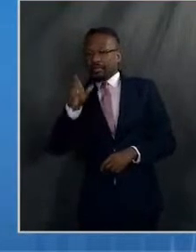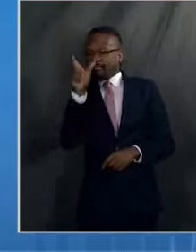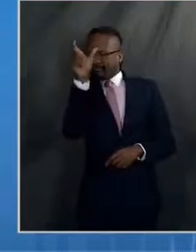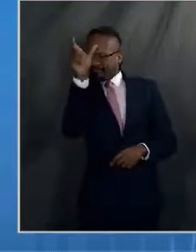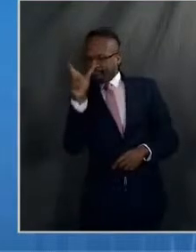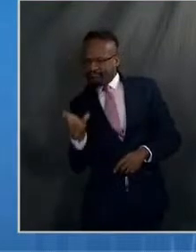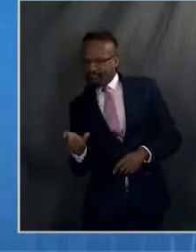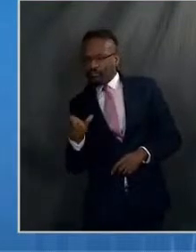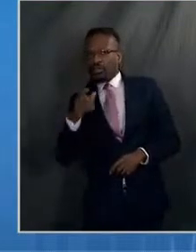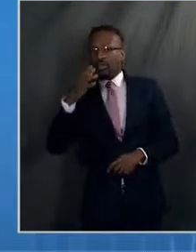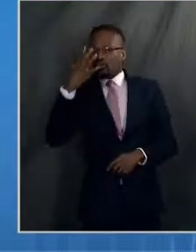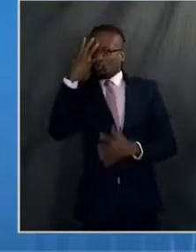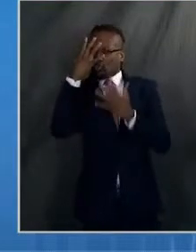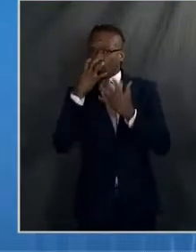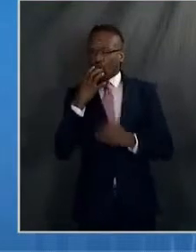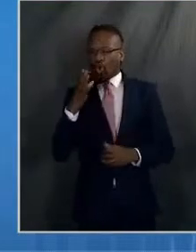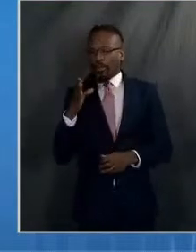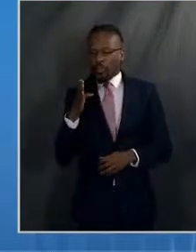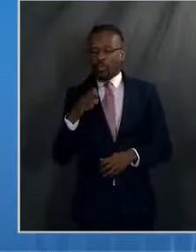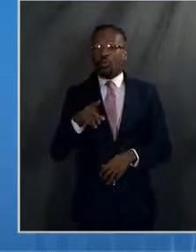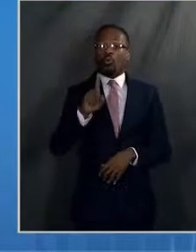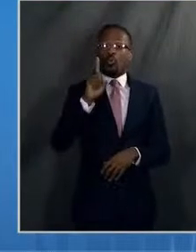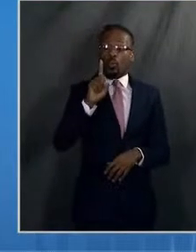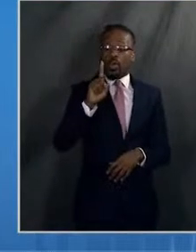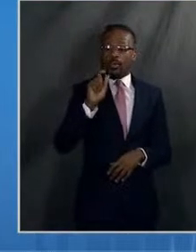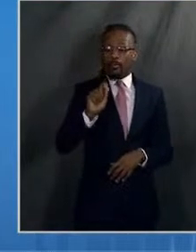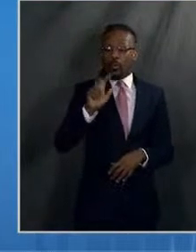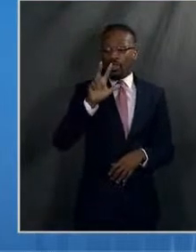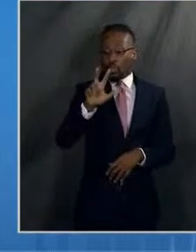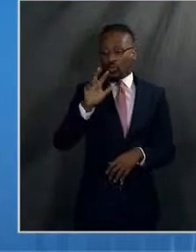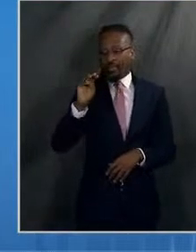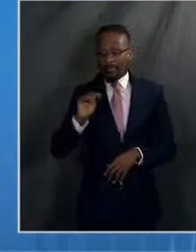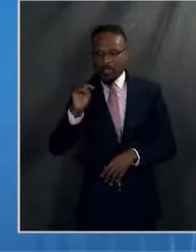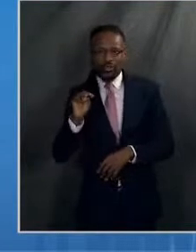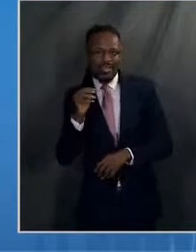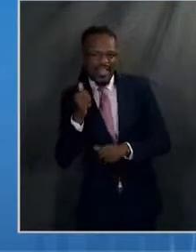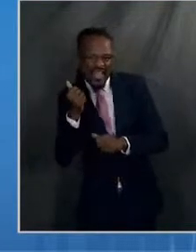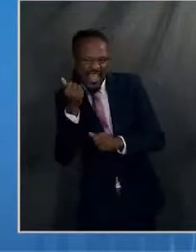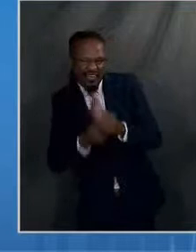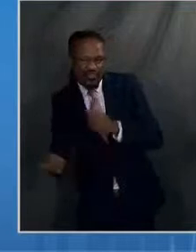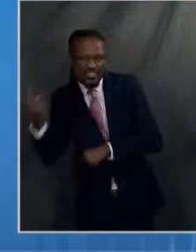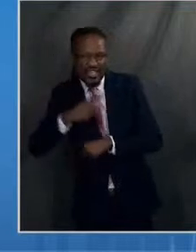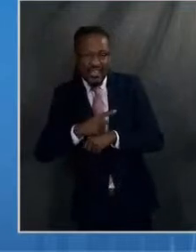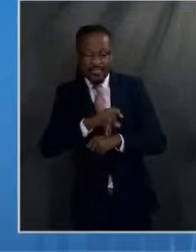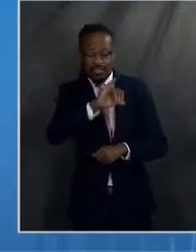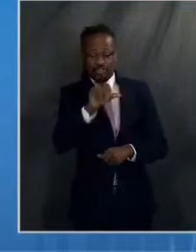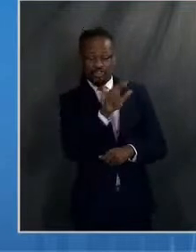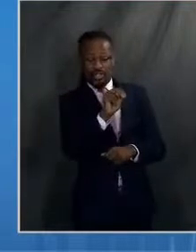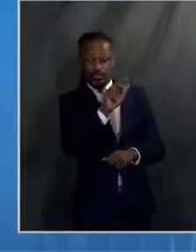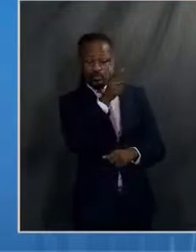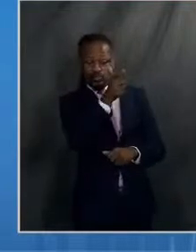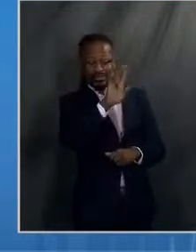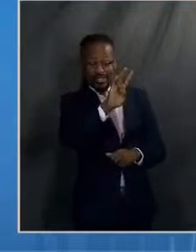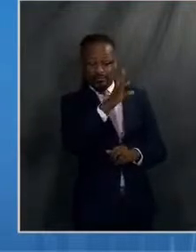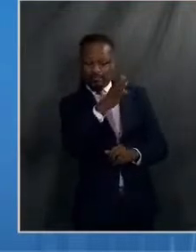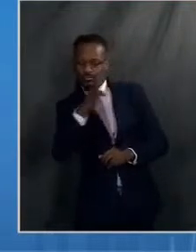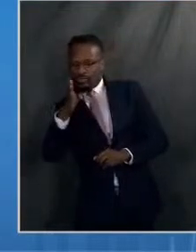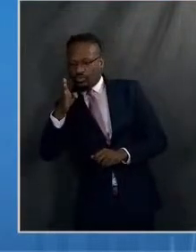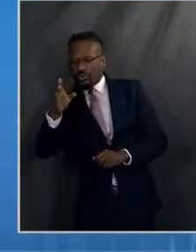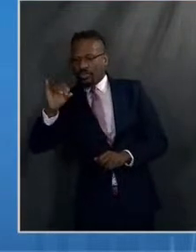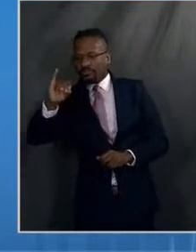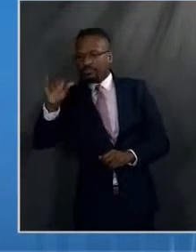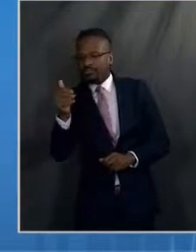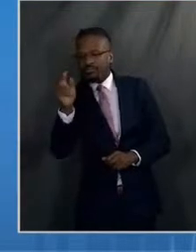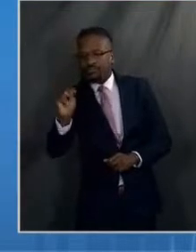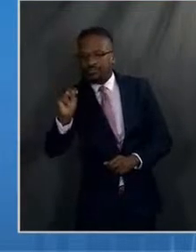averaging over 1.3 million shots per day for the period from January 27th through February 2nd. We